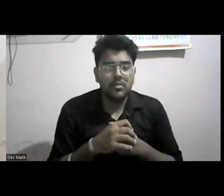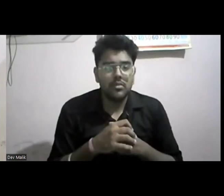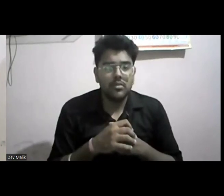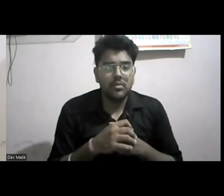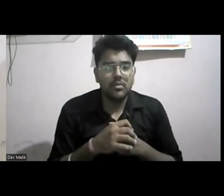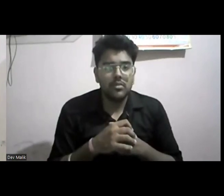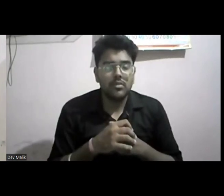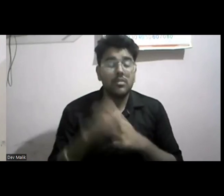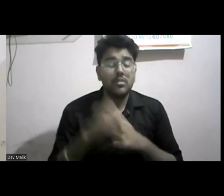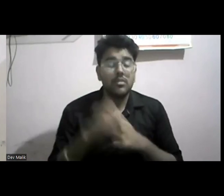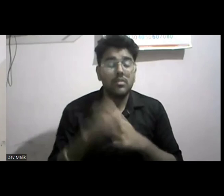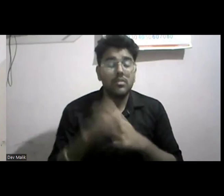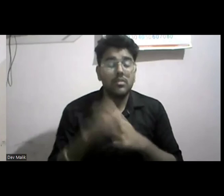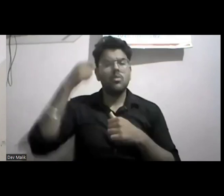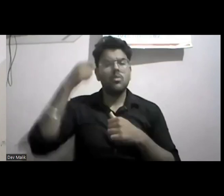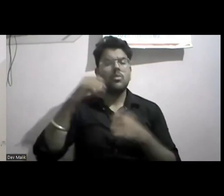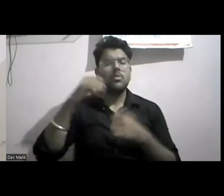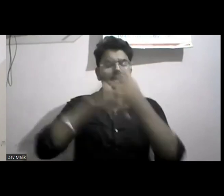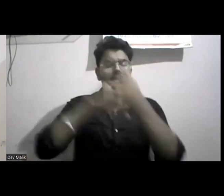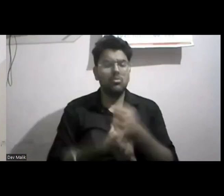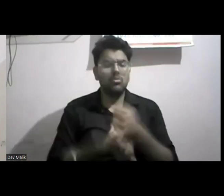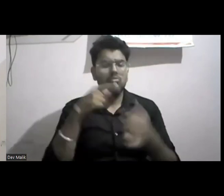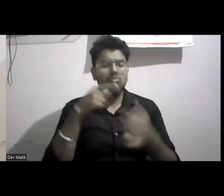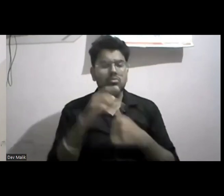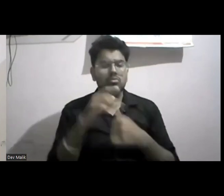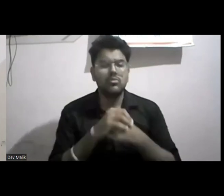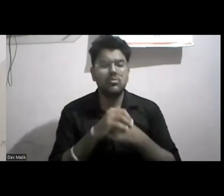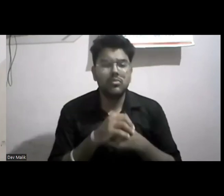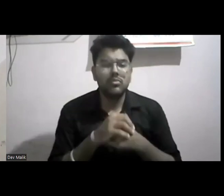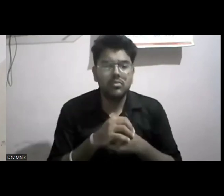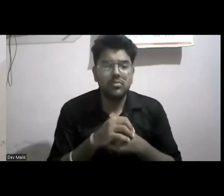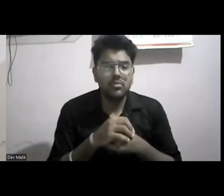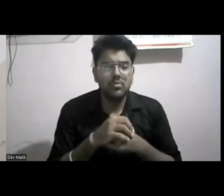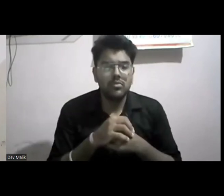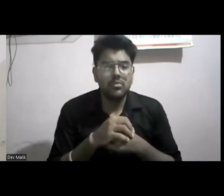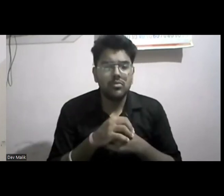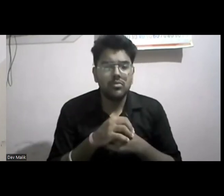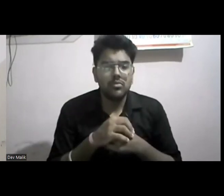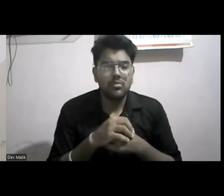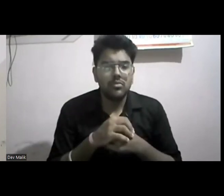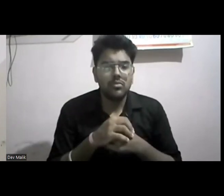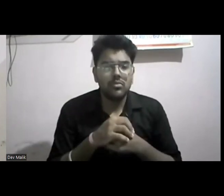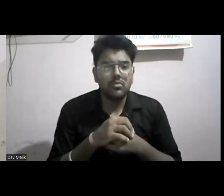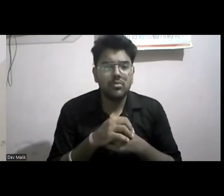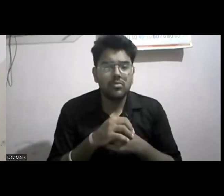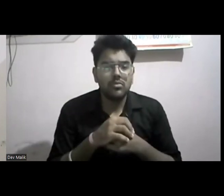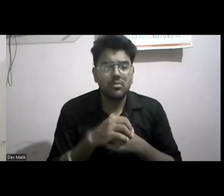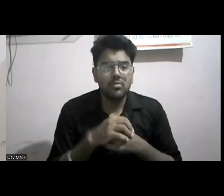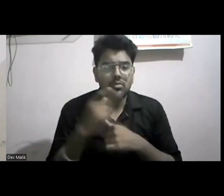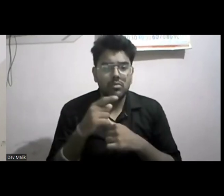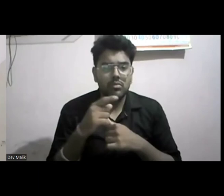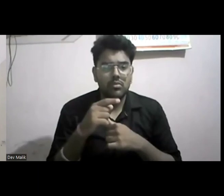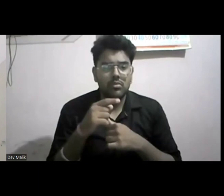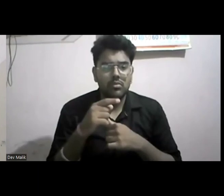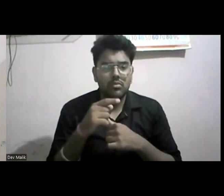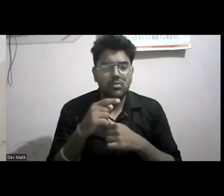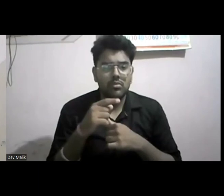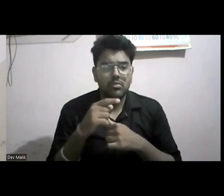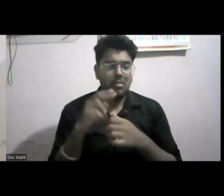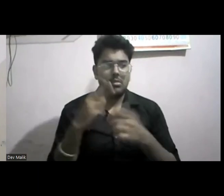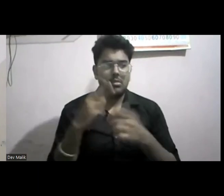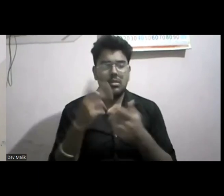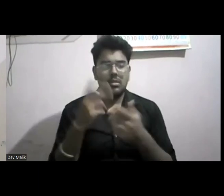Ma'am. There is a South movie which name is the Kuthai Raival. It means the horse tail. It